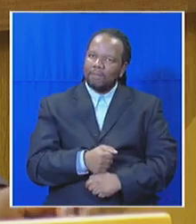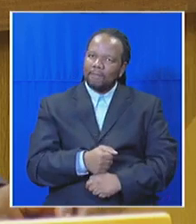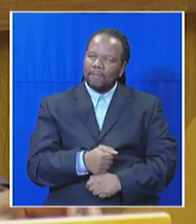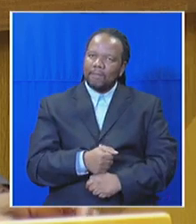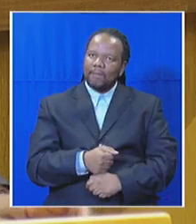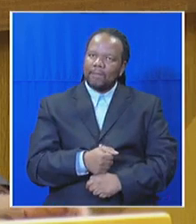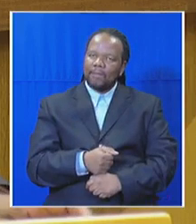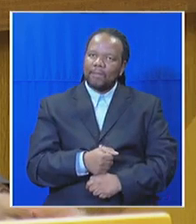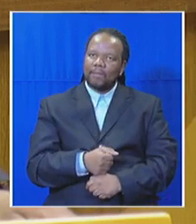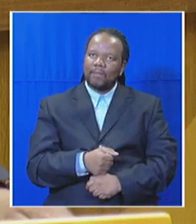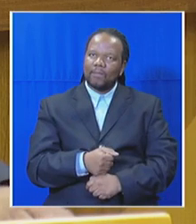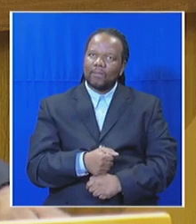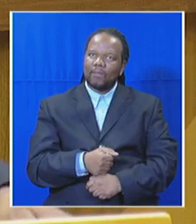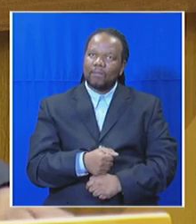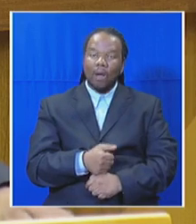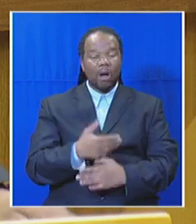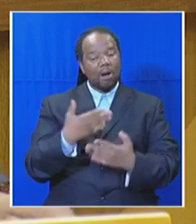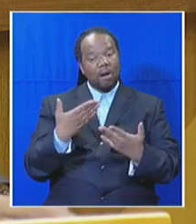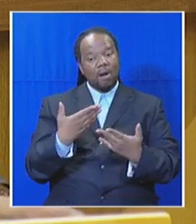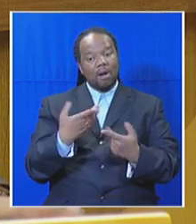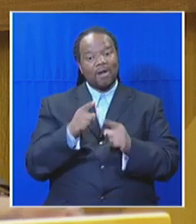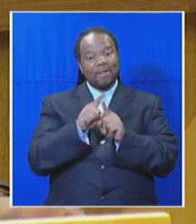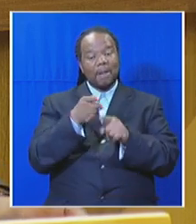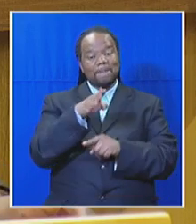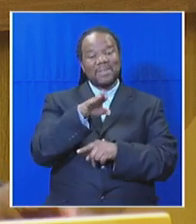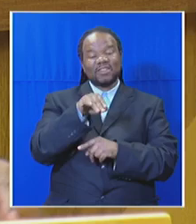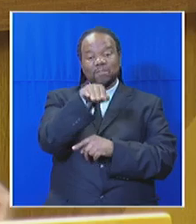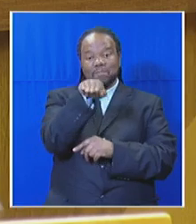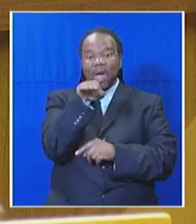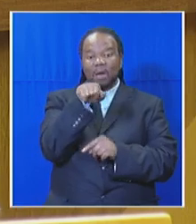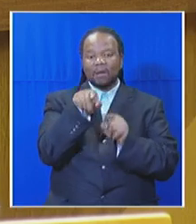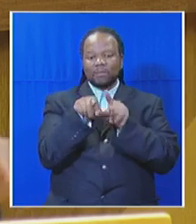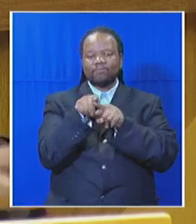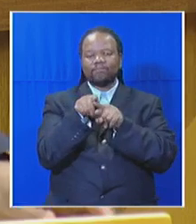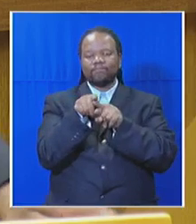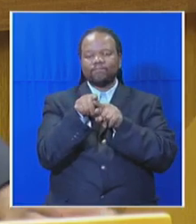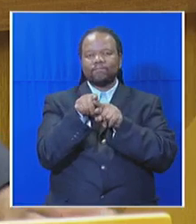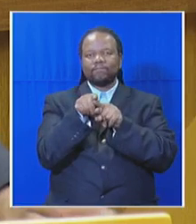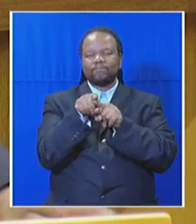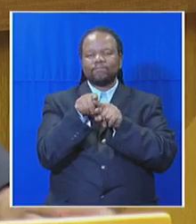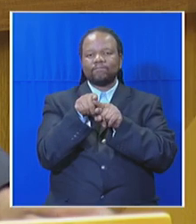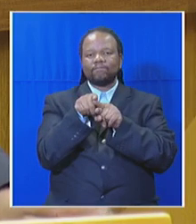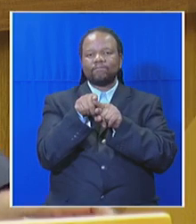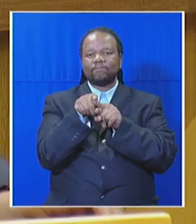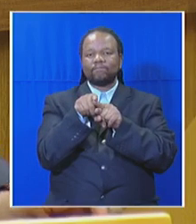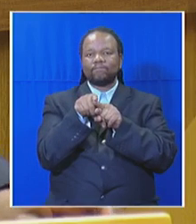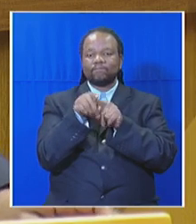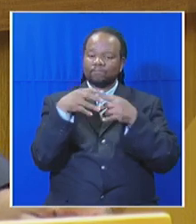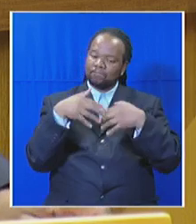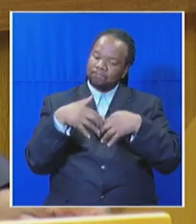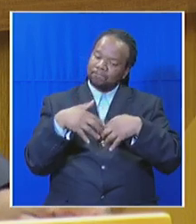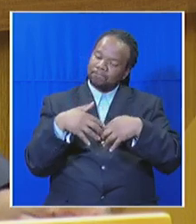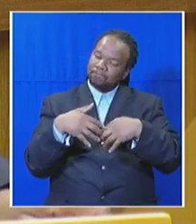The BRICS Development Bank has been established by the members